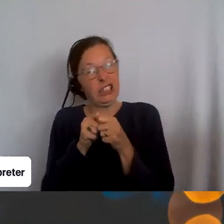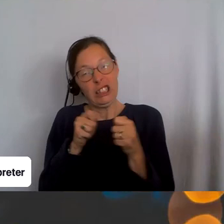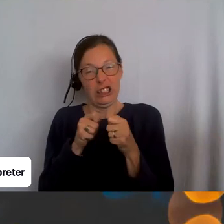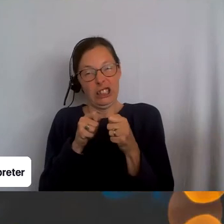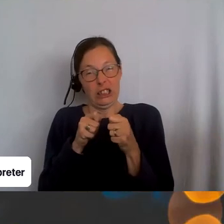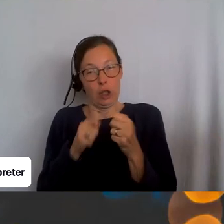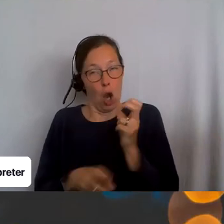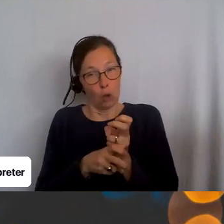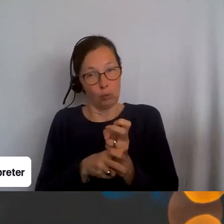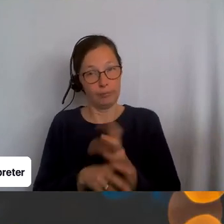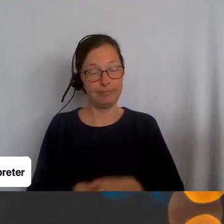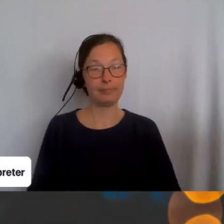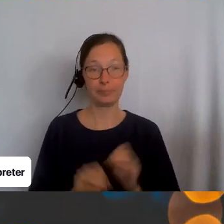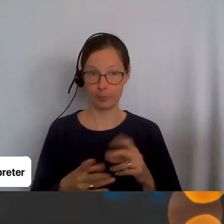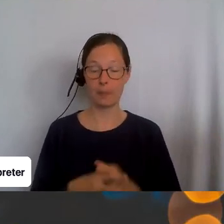Okay.